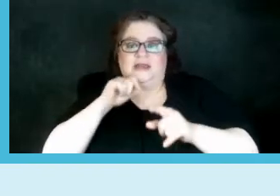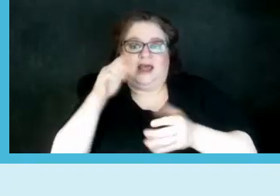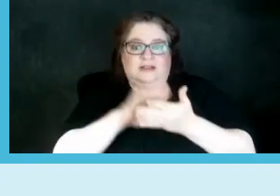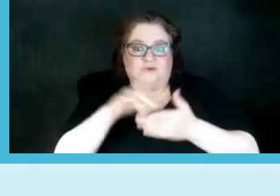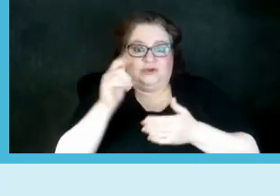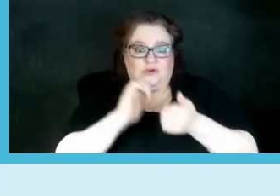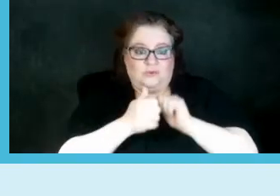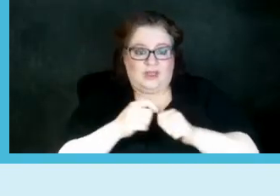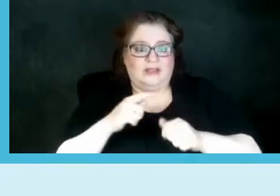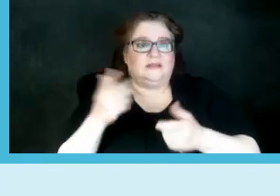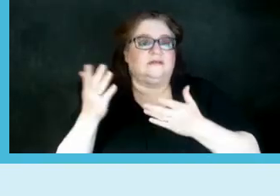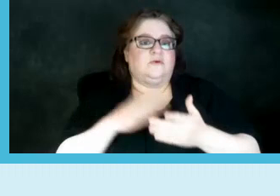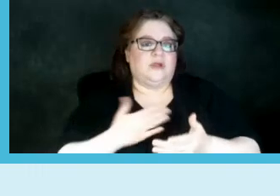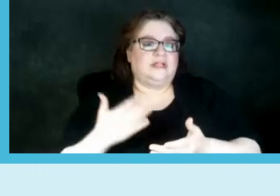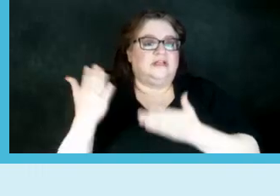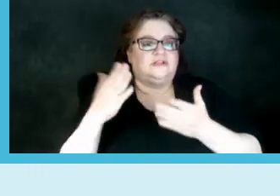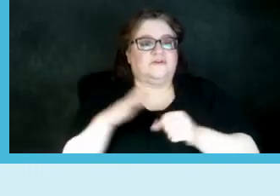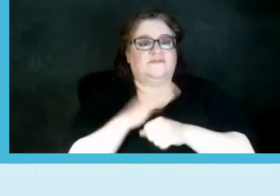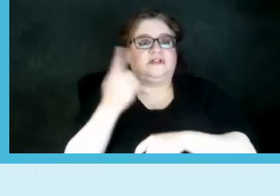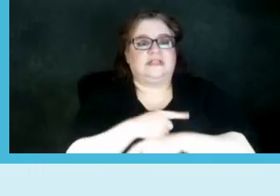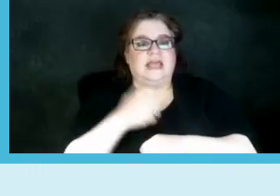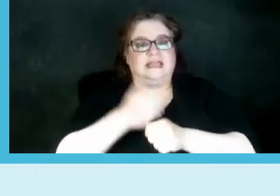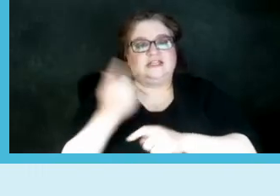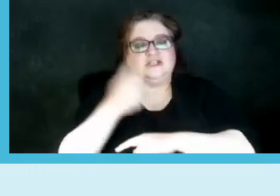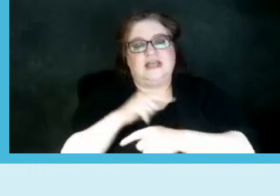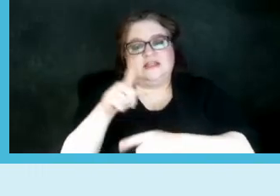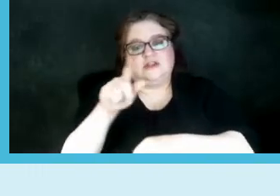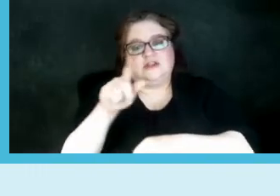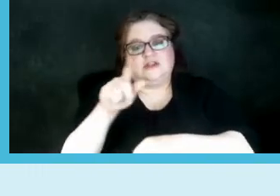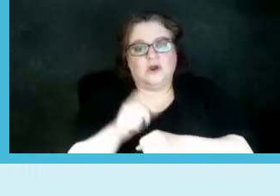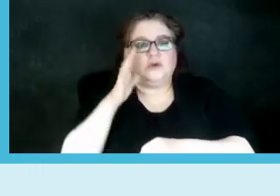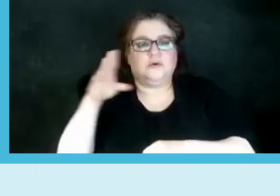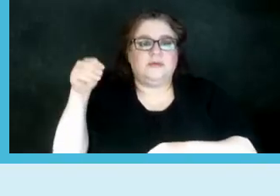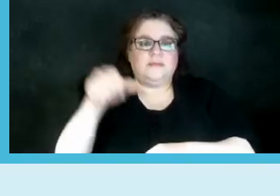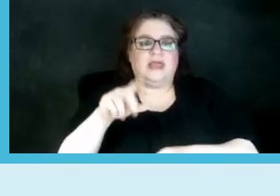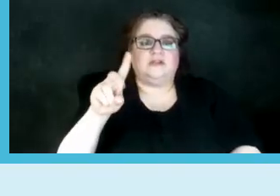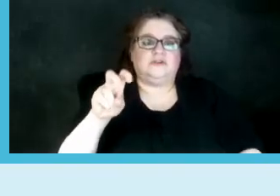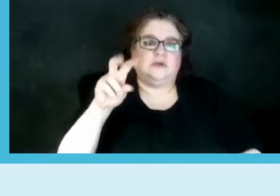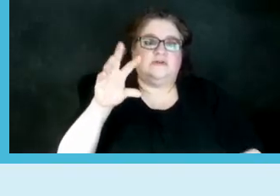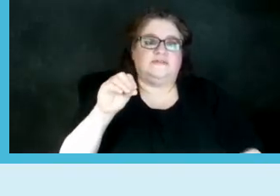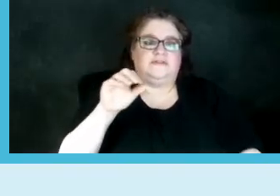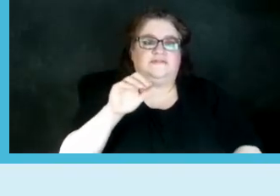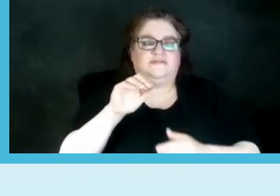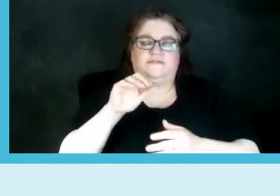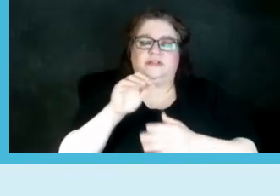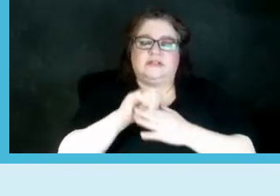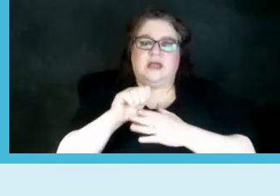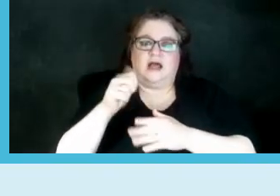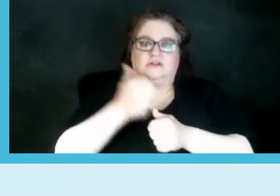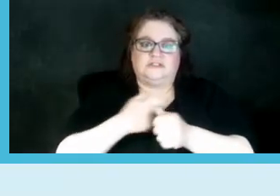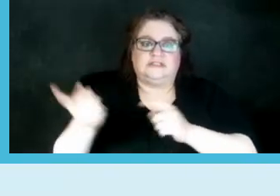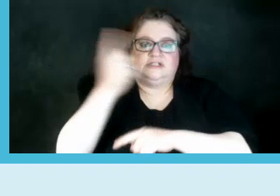willing to serve a full day. Each day that you work, you will be paid $250 a day.